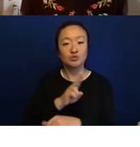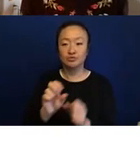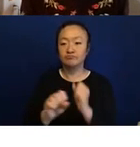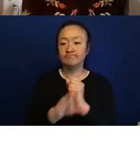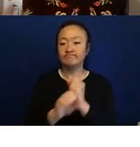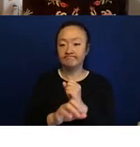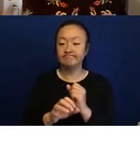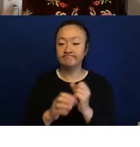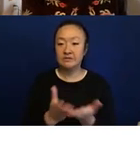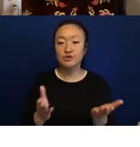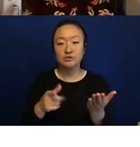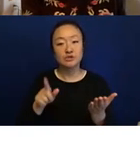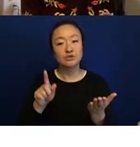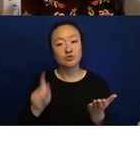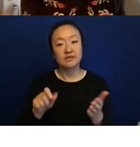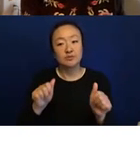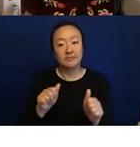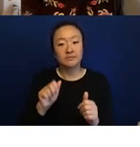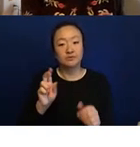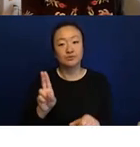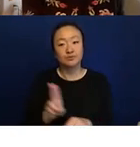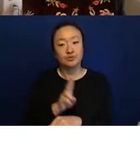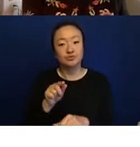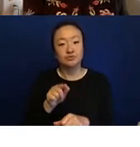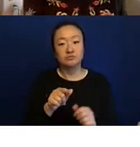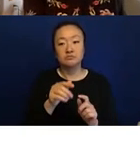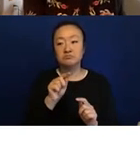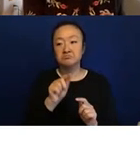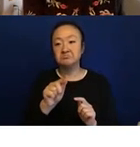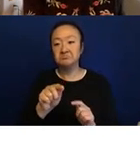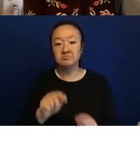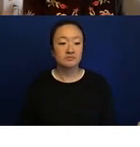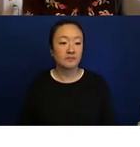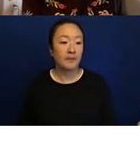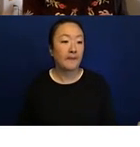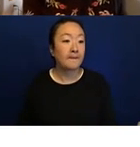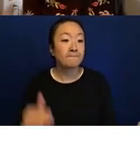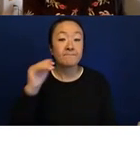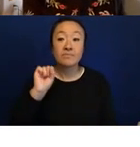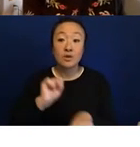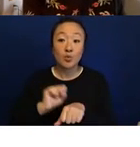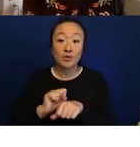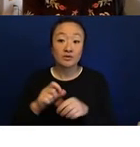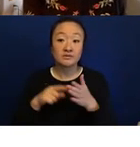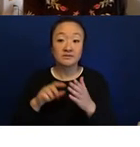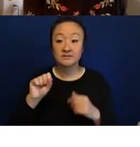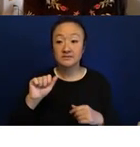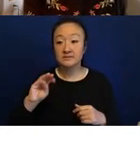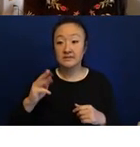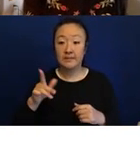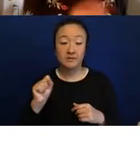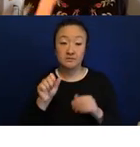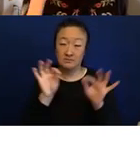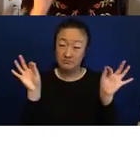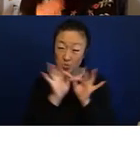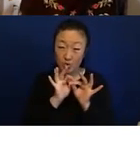materials. So that is that. Okay, work samples. These are really very, very